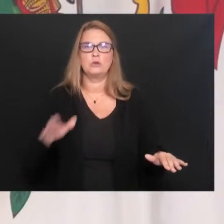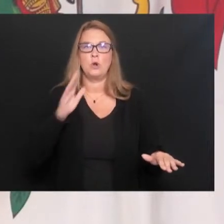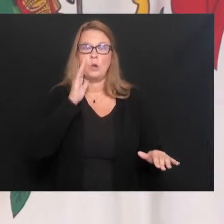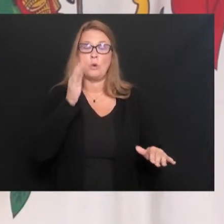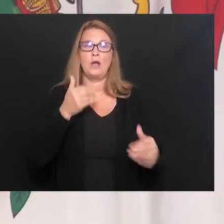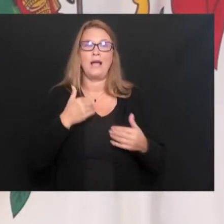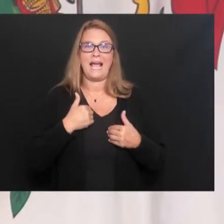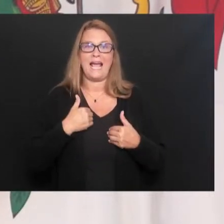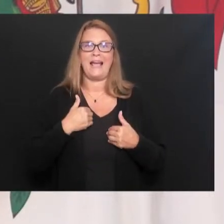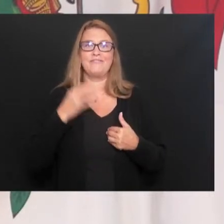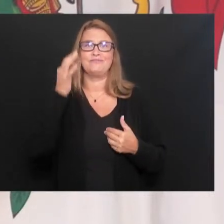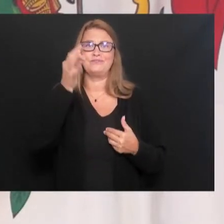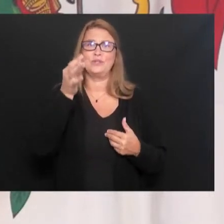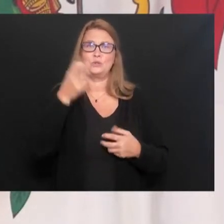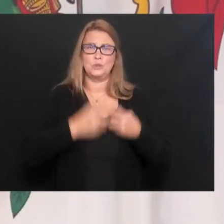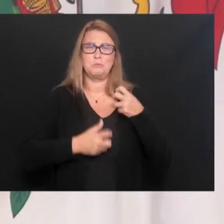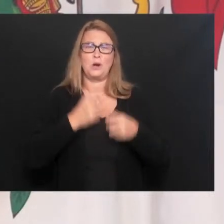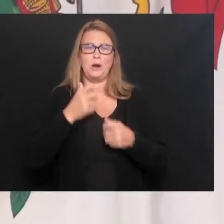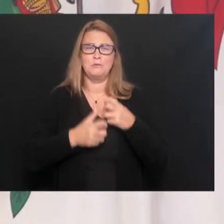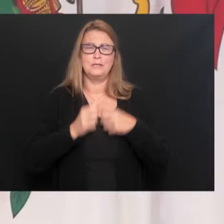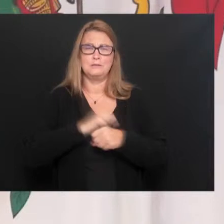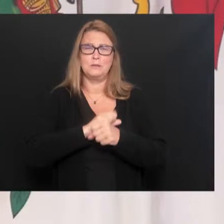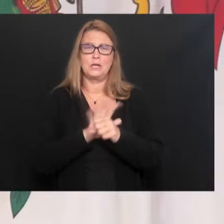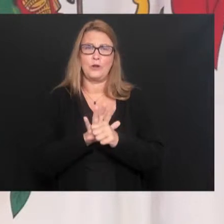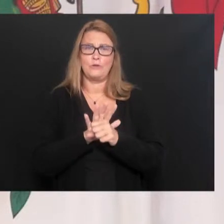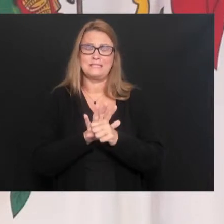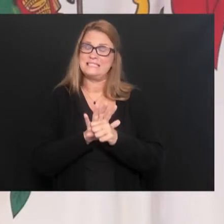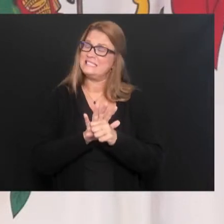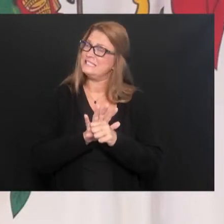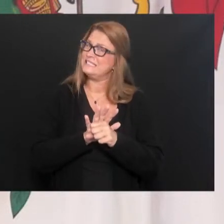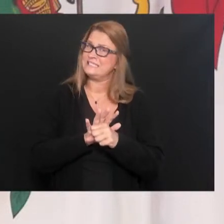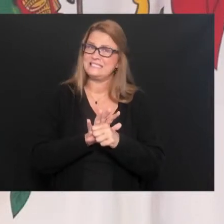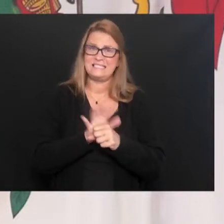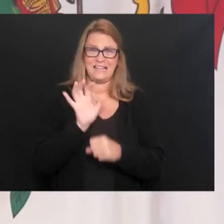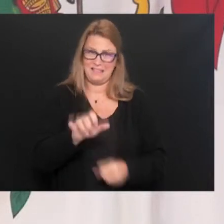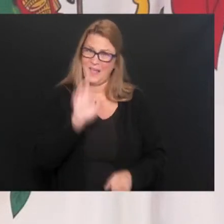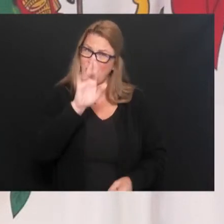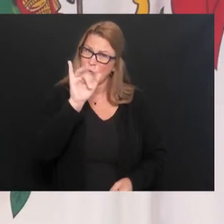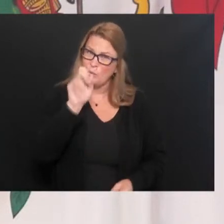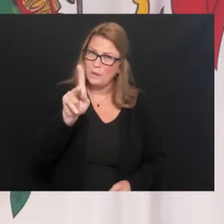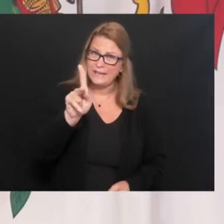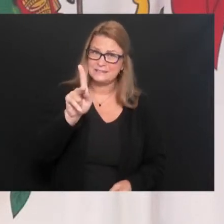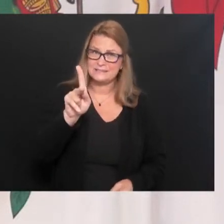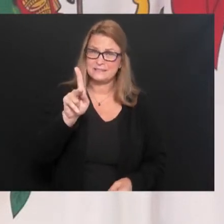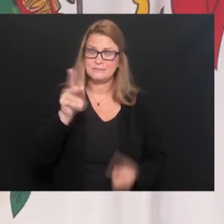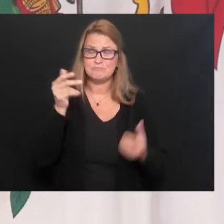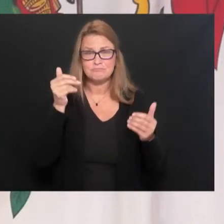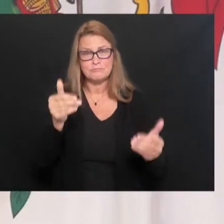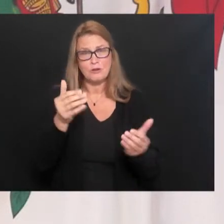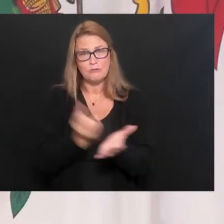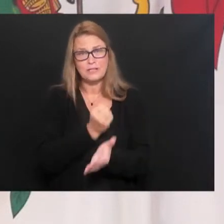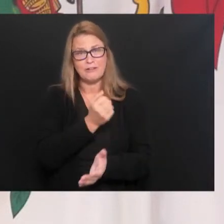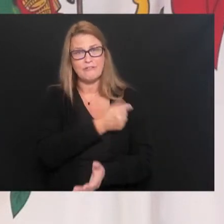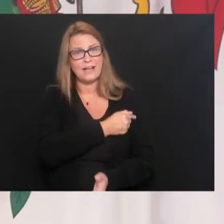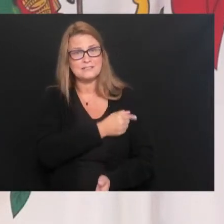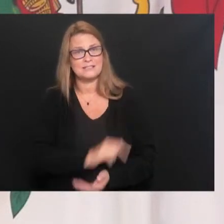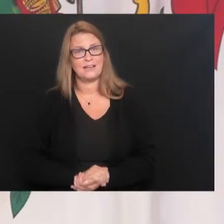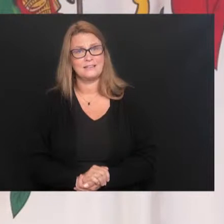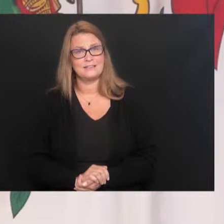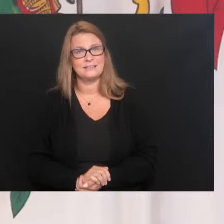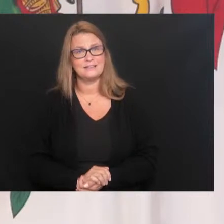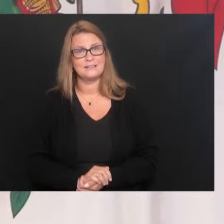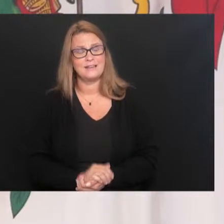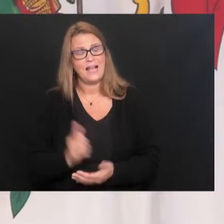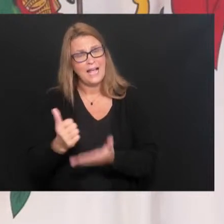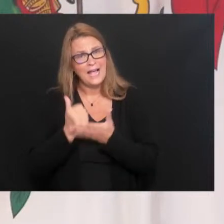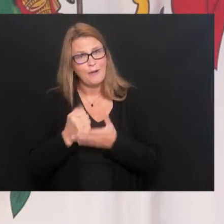level of side effect. How can you take a chance? How in the world can you take a chance? Get them vaccinated. Help us to